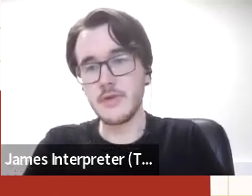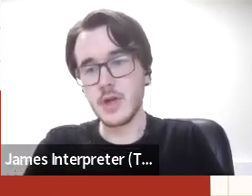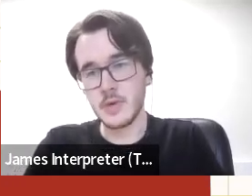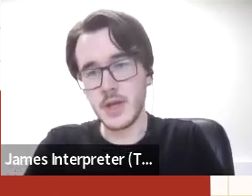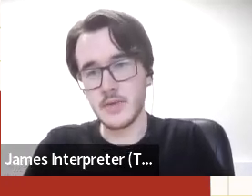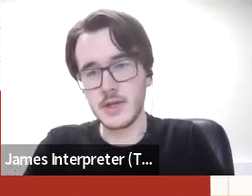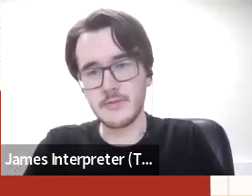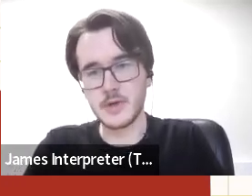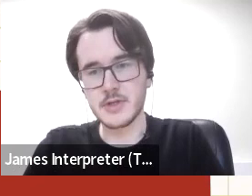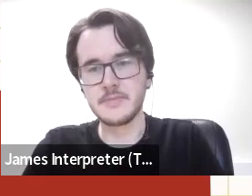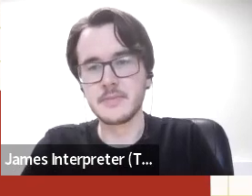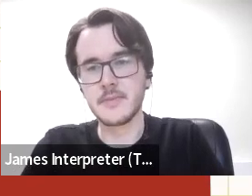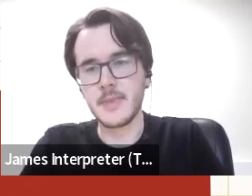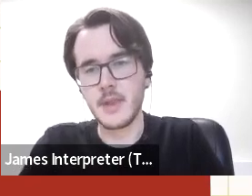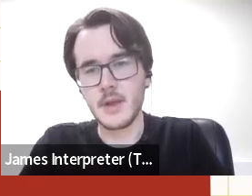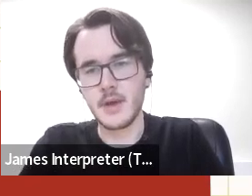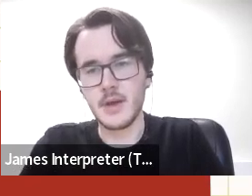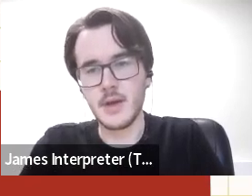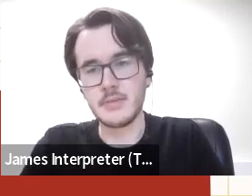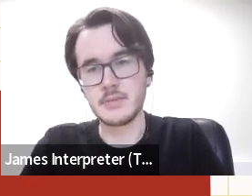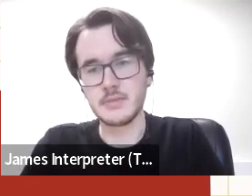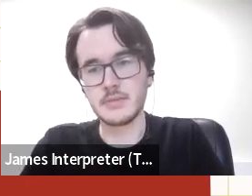So whenever you communicate with a deaf person,